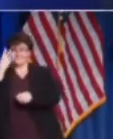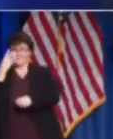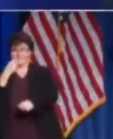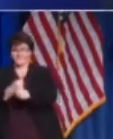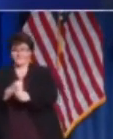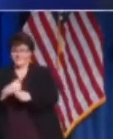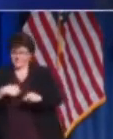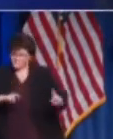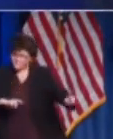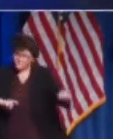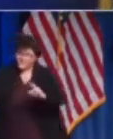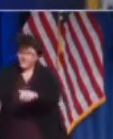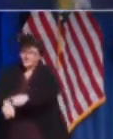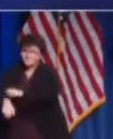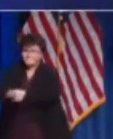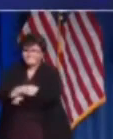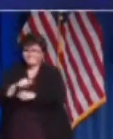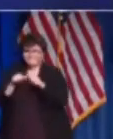done. Thank you.